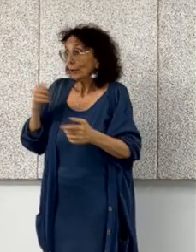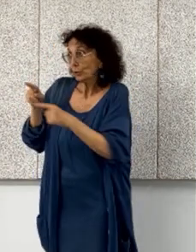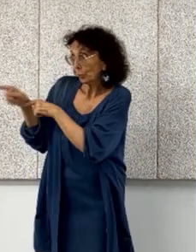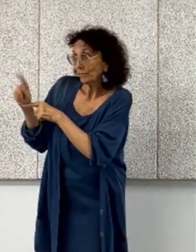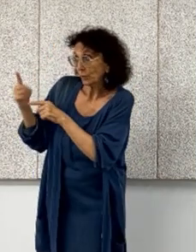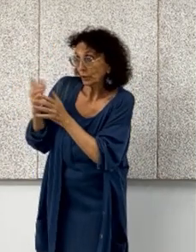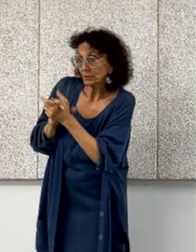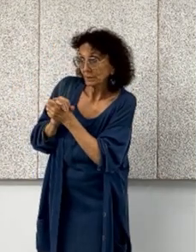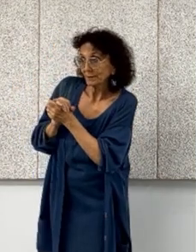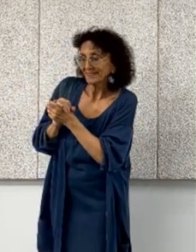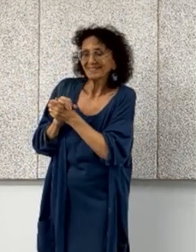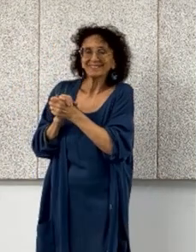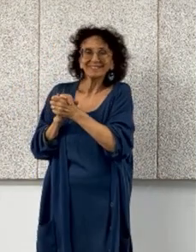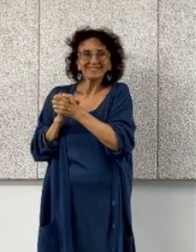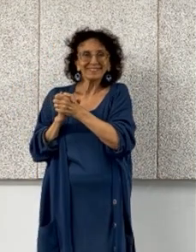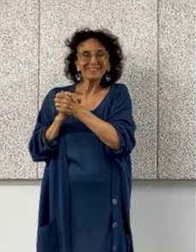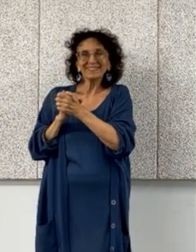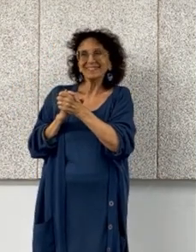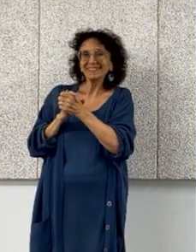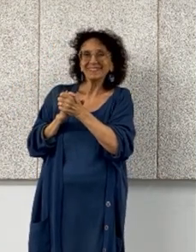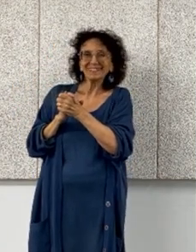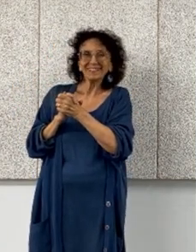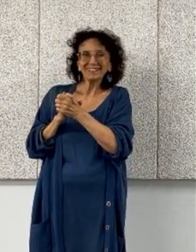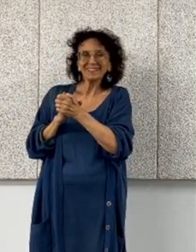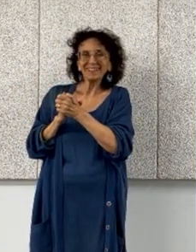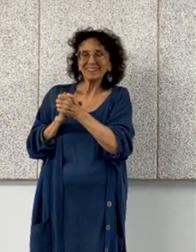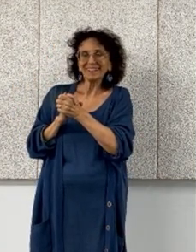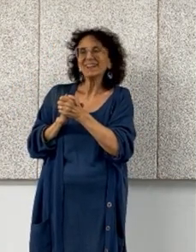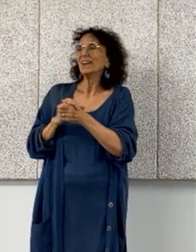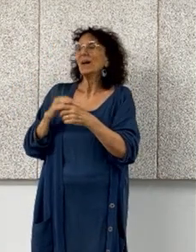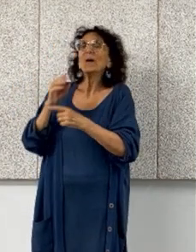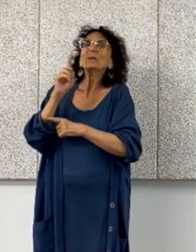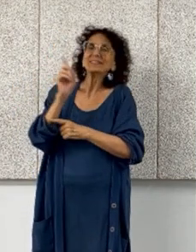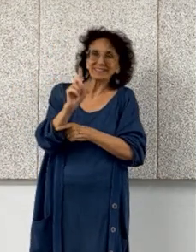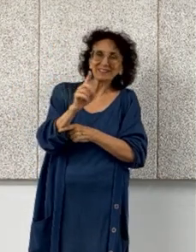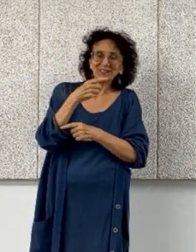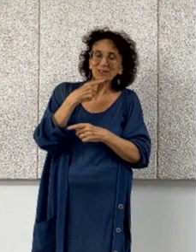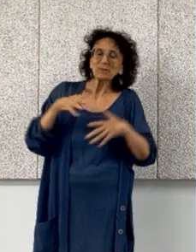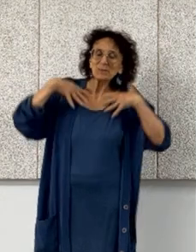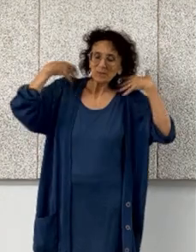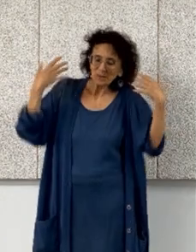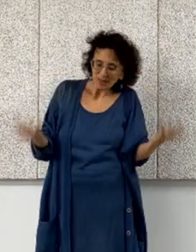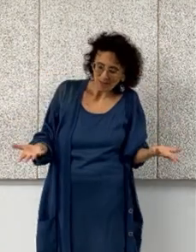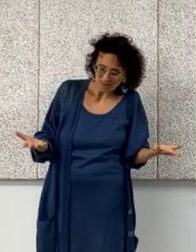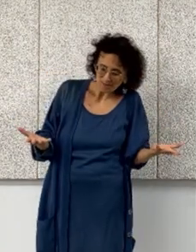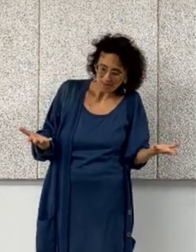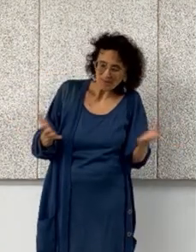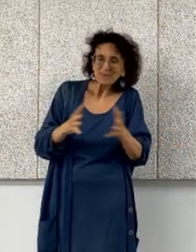Well,